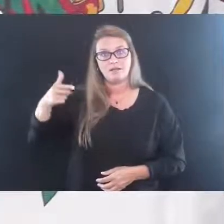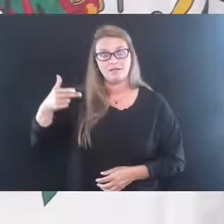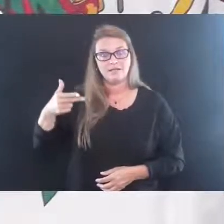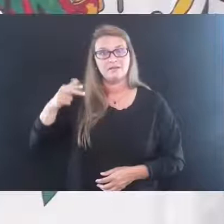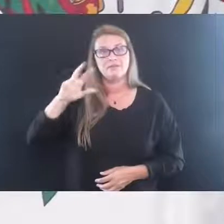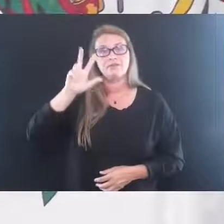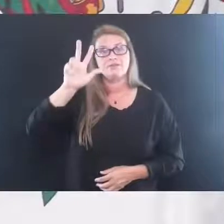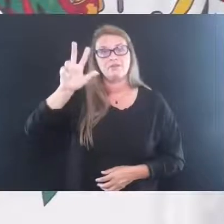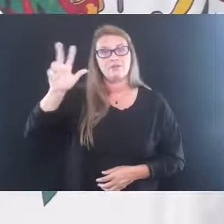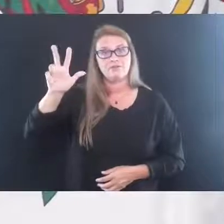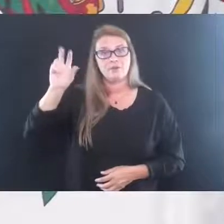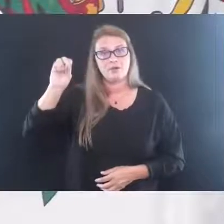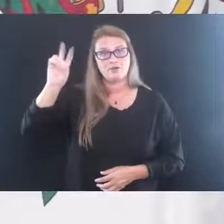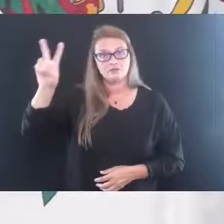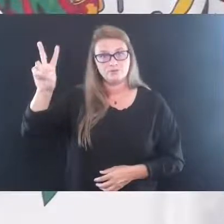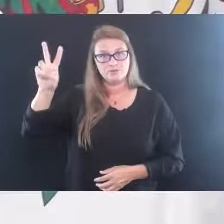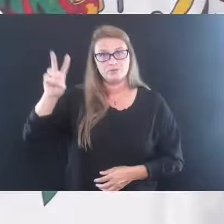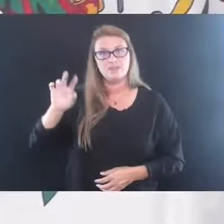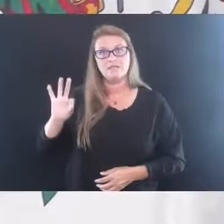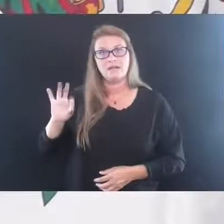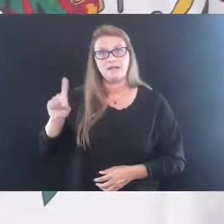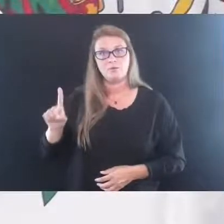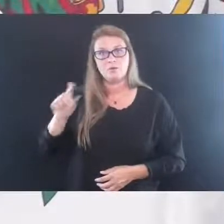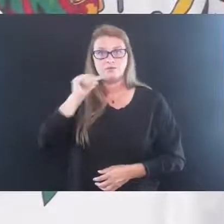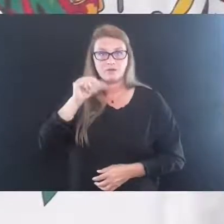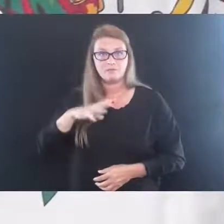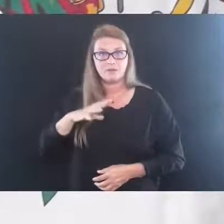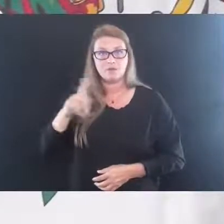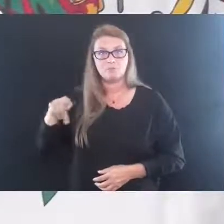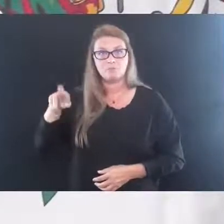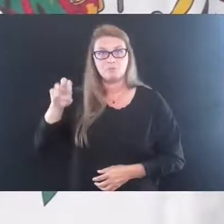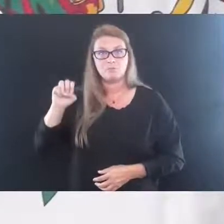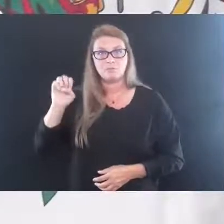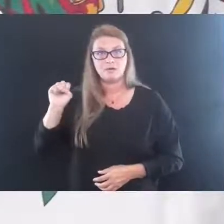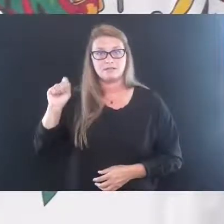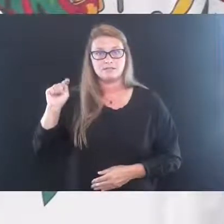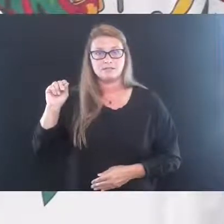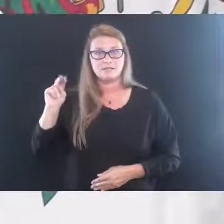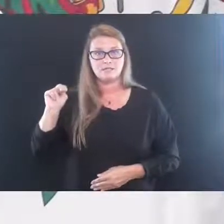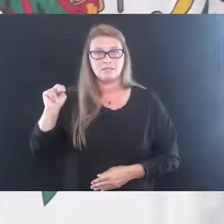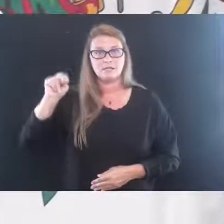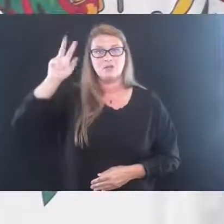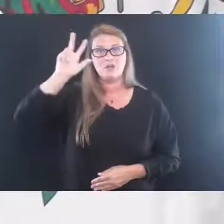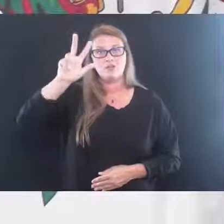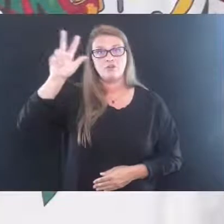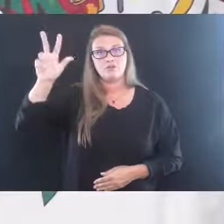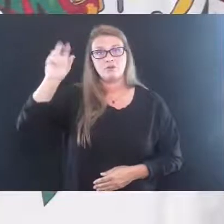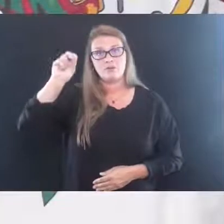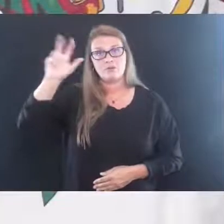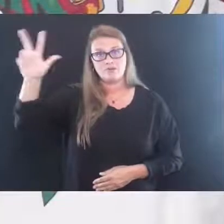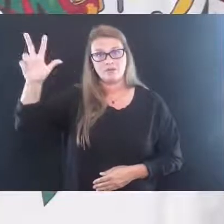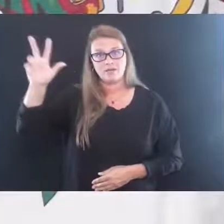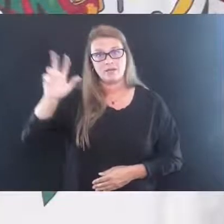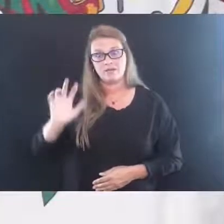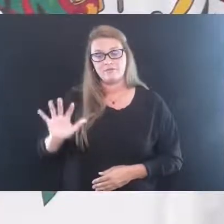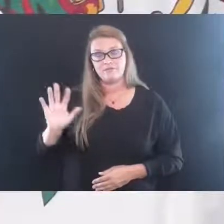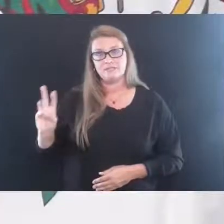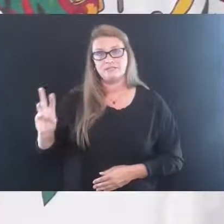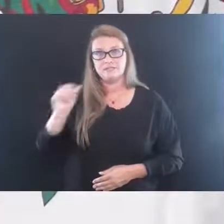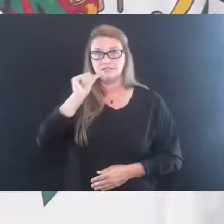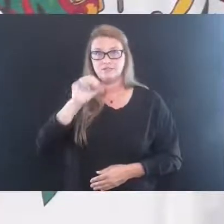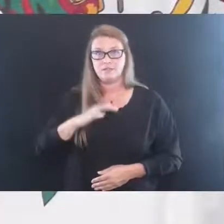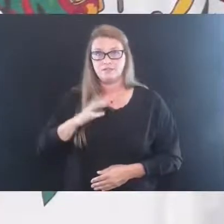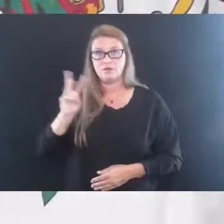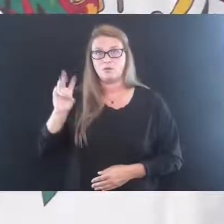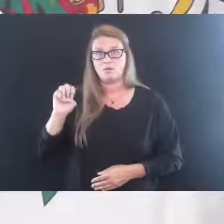The 3,302nd death, a 91-year-old female from Preston County. The 3,303rd death, a 56-year-old female